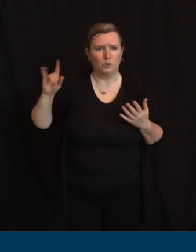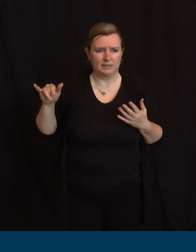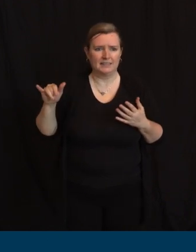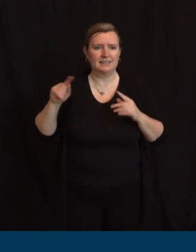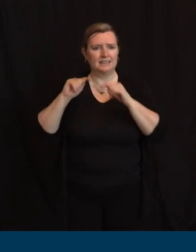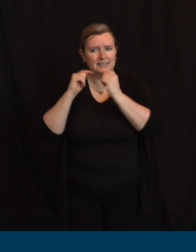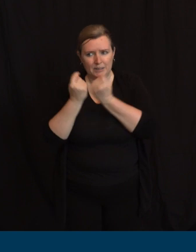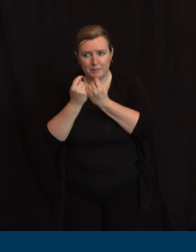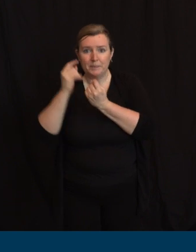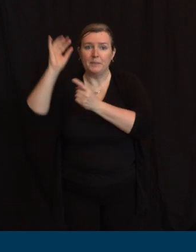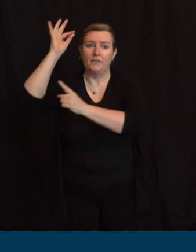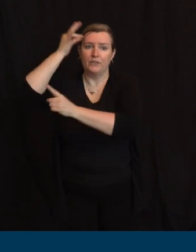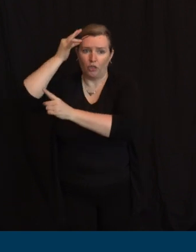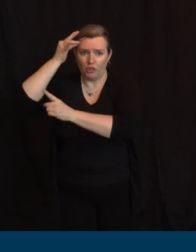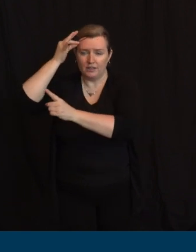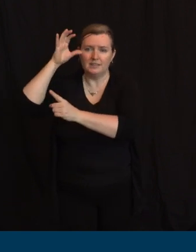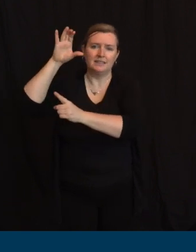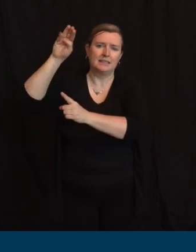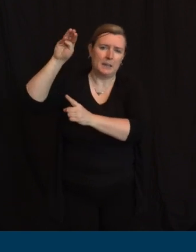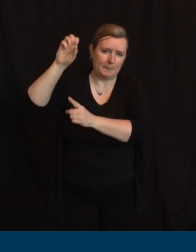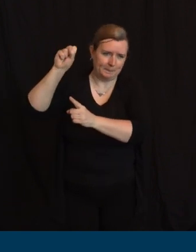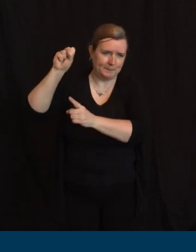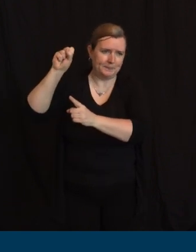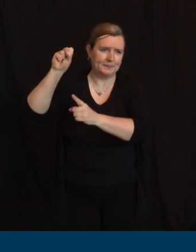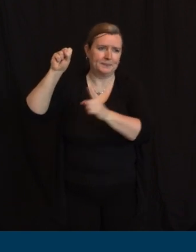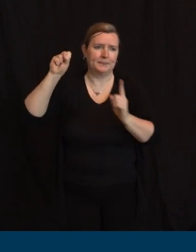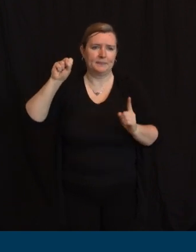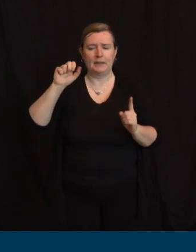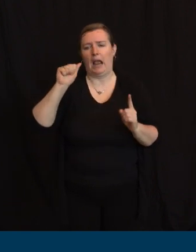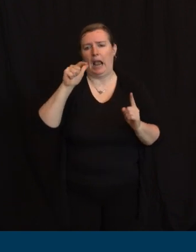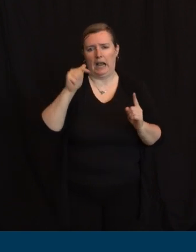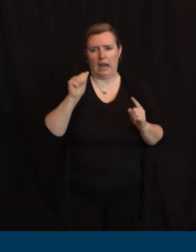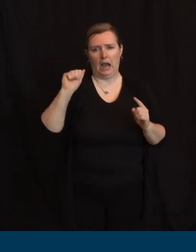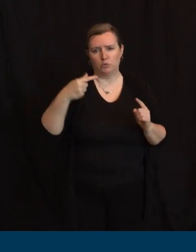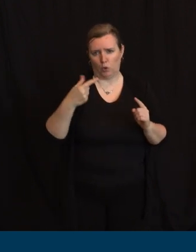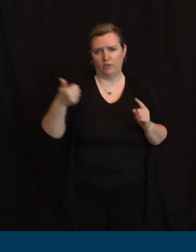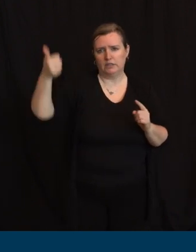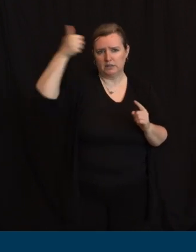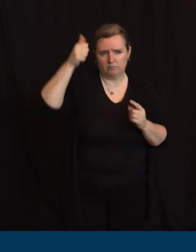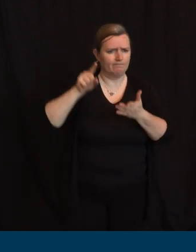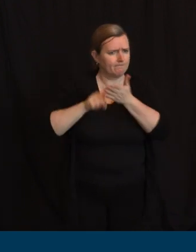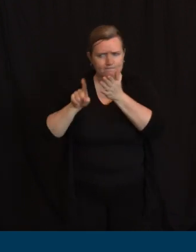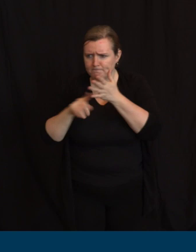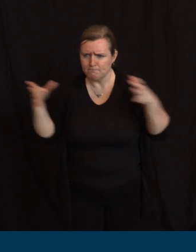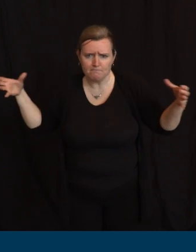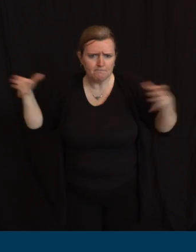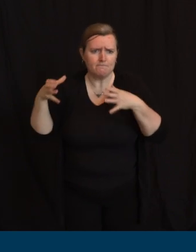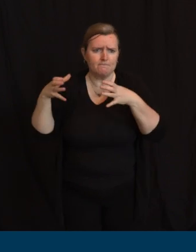this. This is completely, utterly, not just outrageous, but unacceptable. Thank you all.